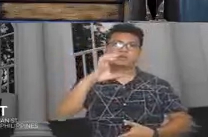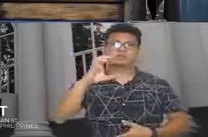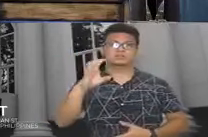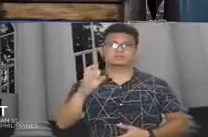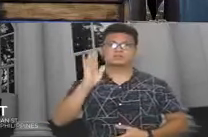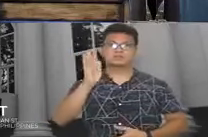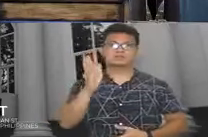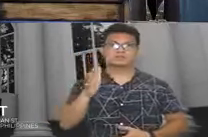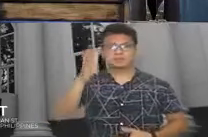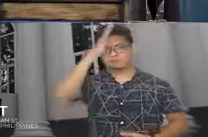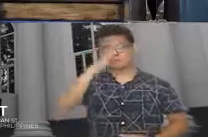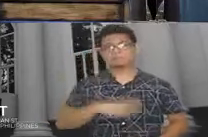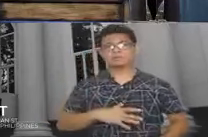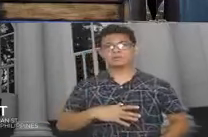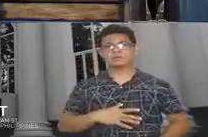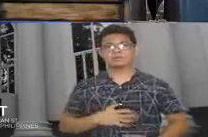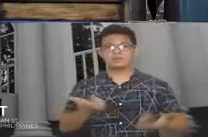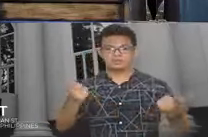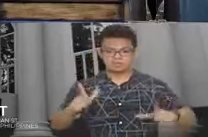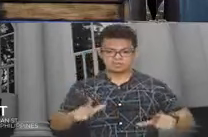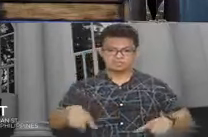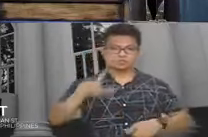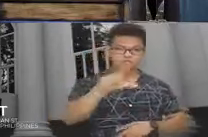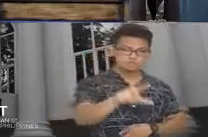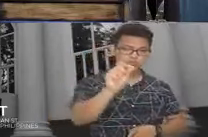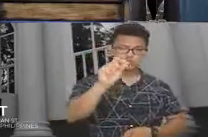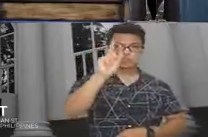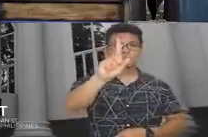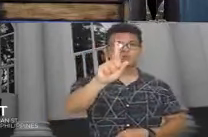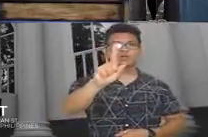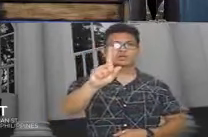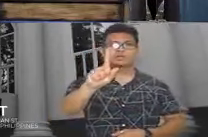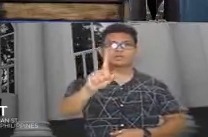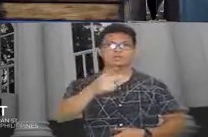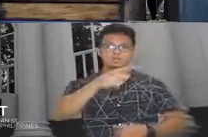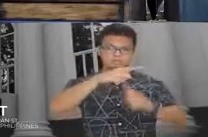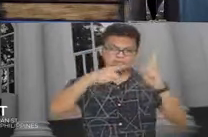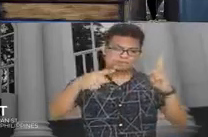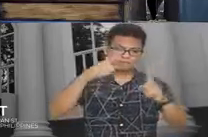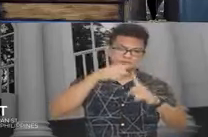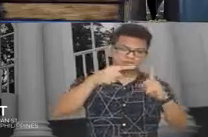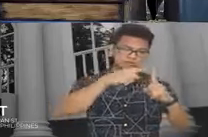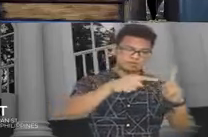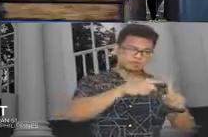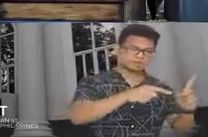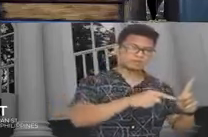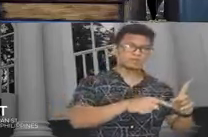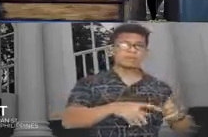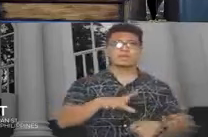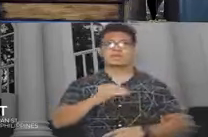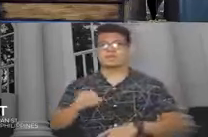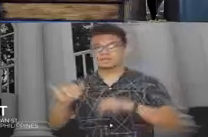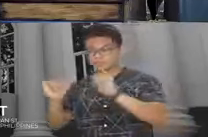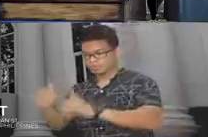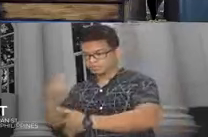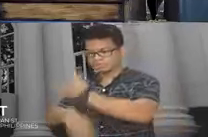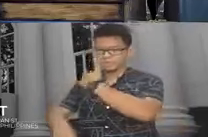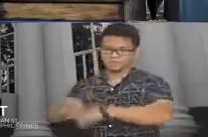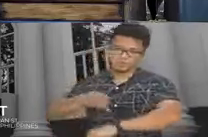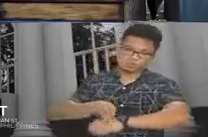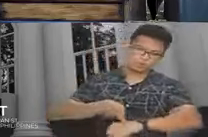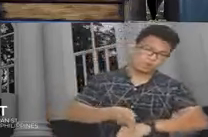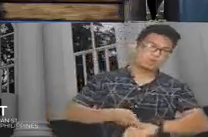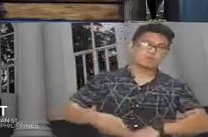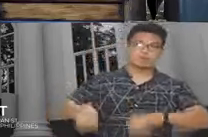two bullocks. Let them choose one. Cut them in pieces. Lay it in the